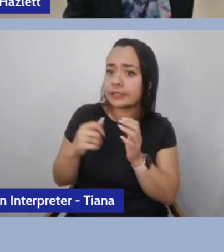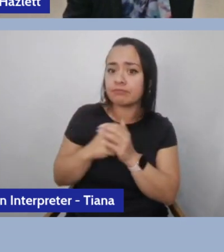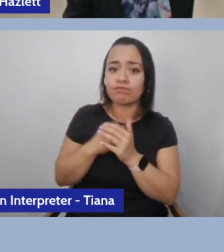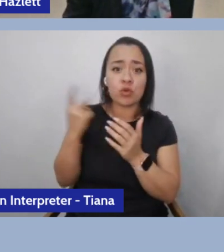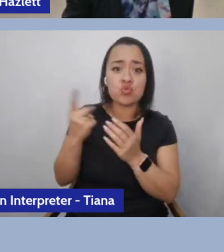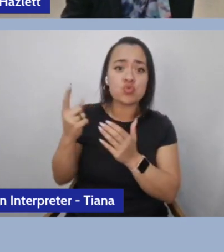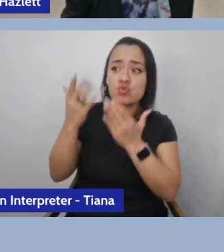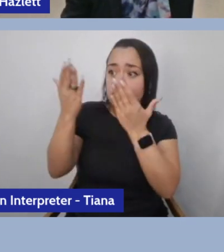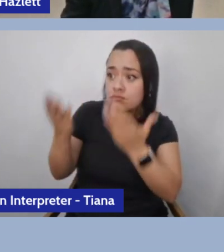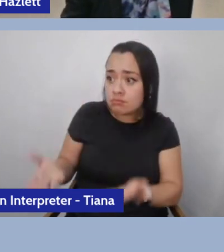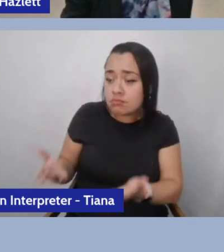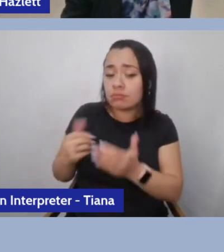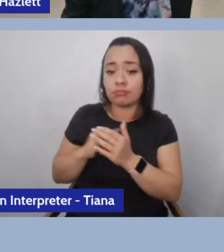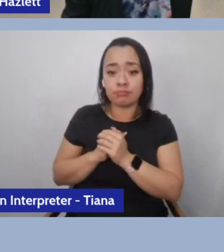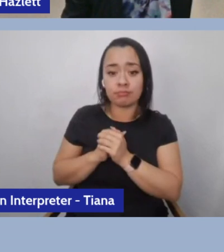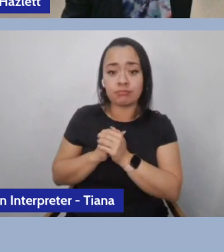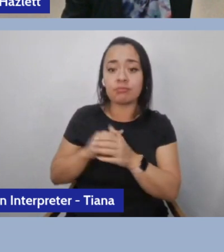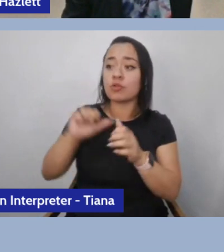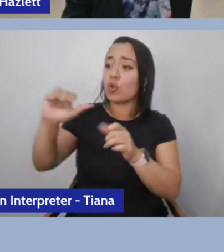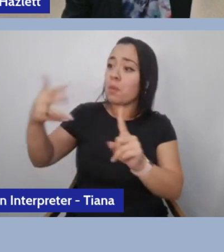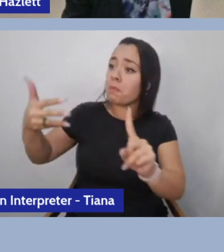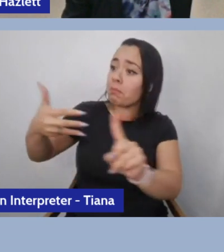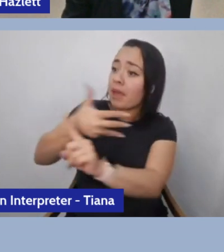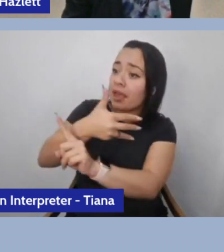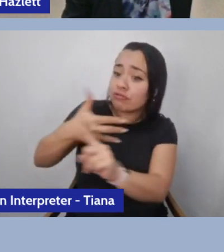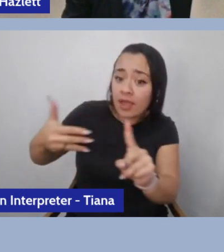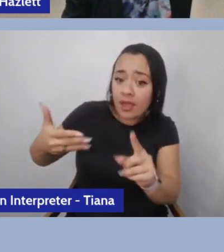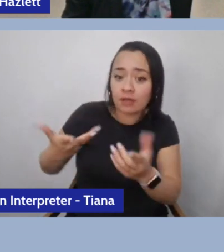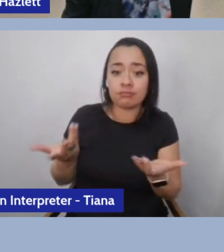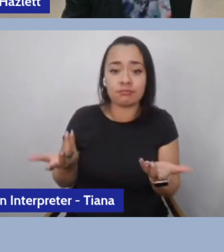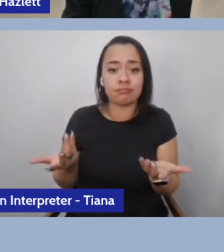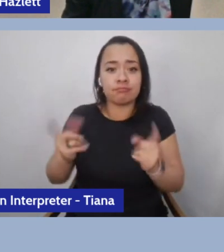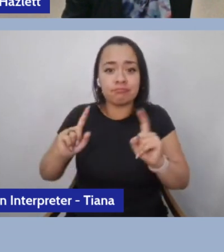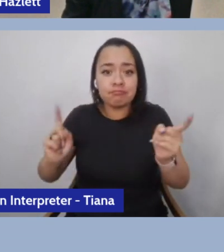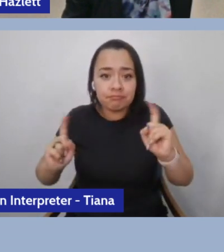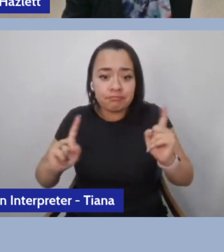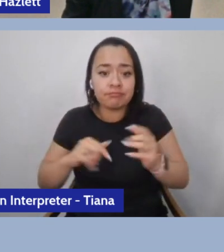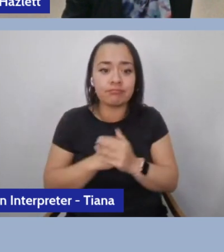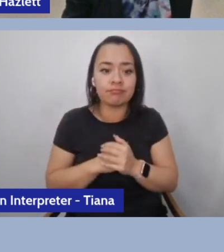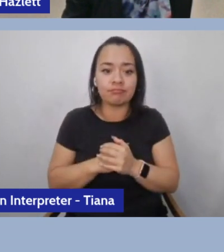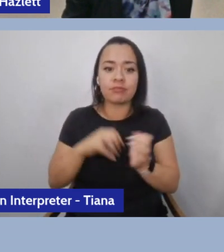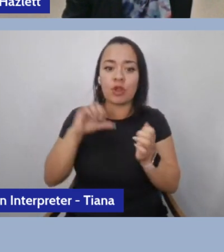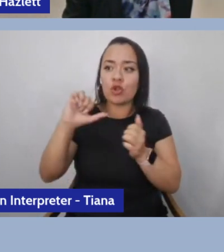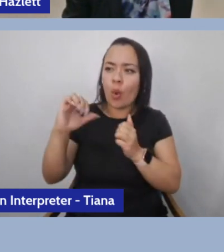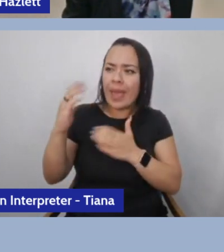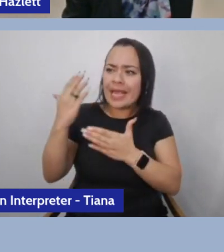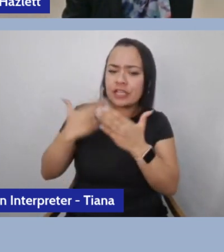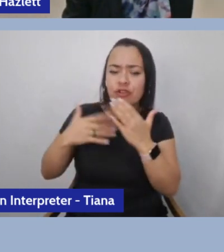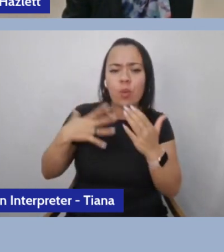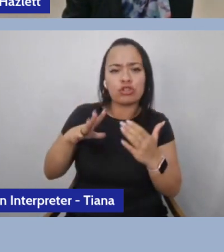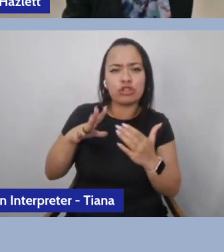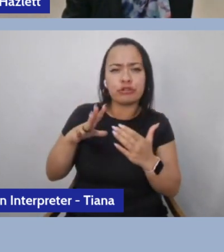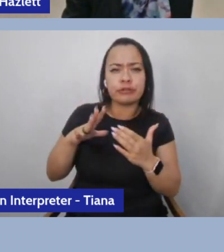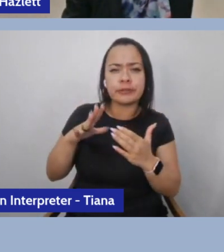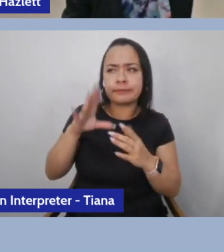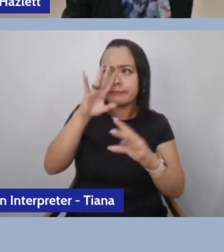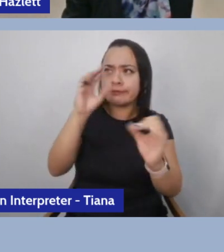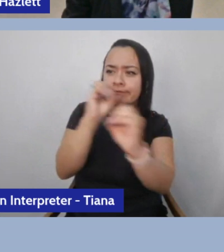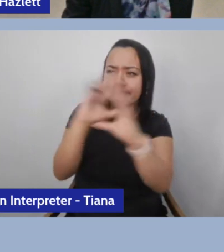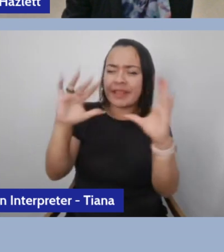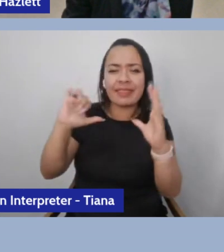their background is, what informs their personal history up until this point, and what are some of